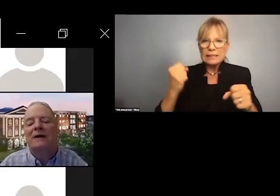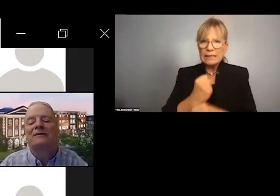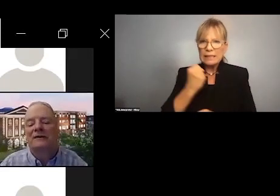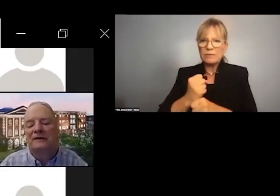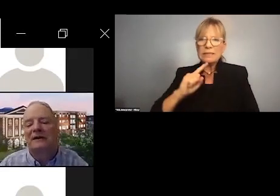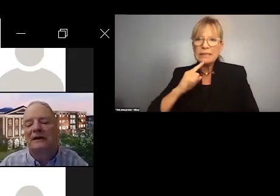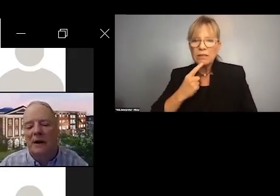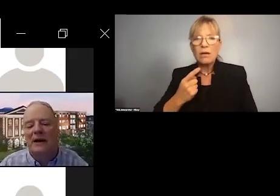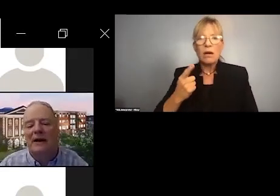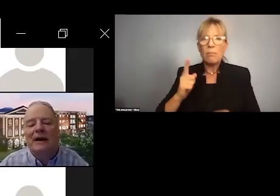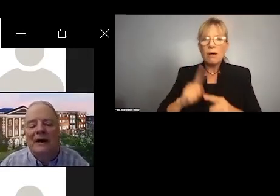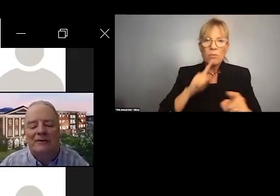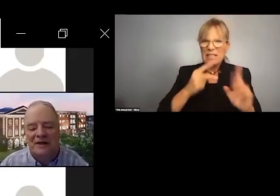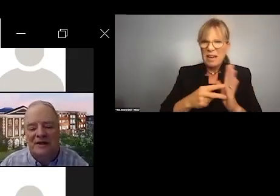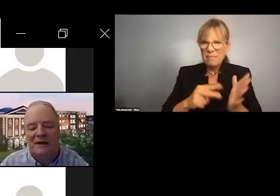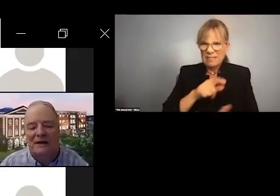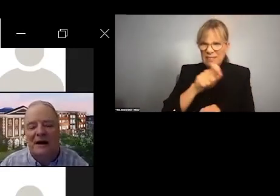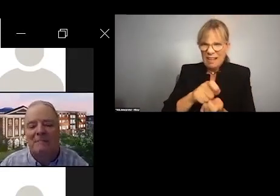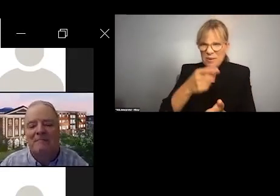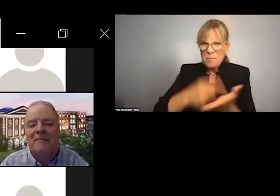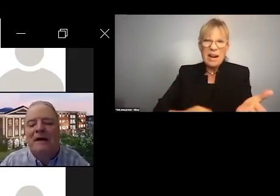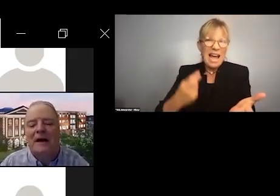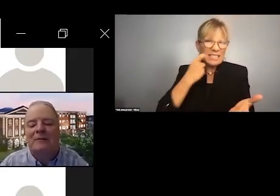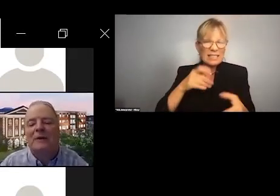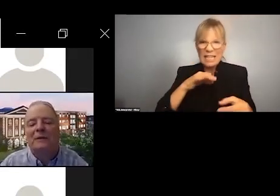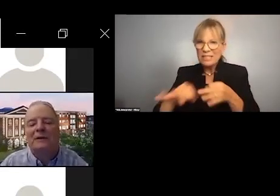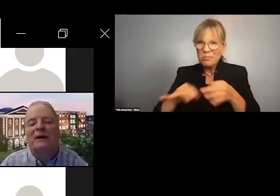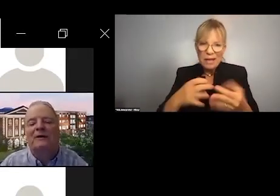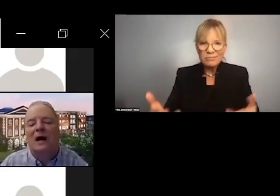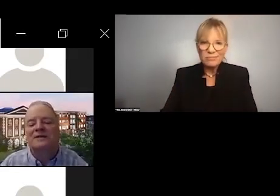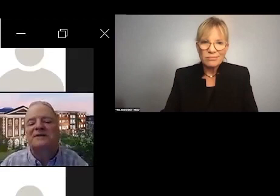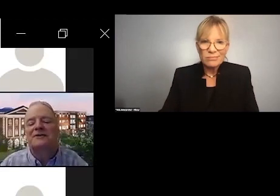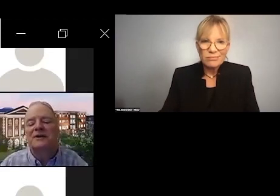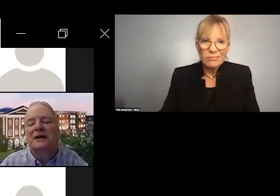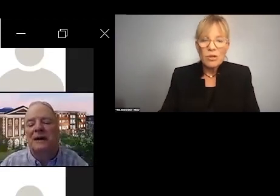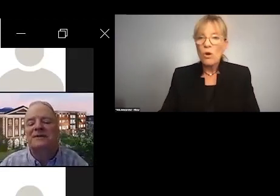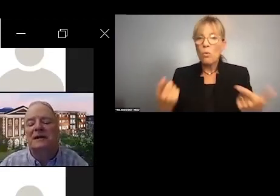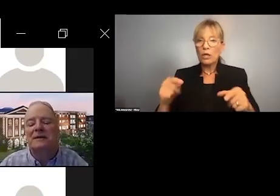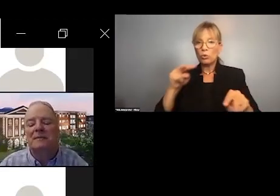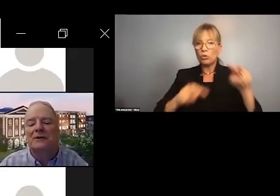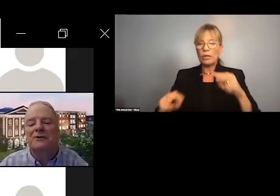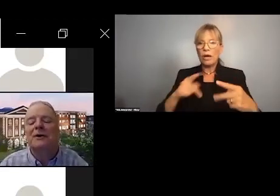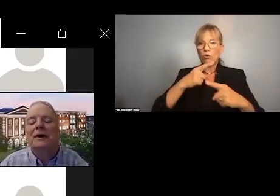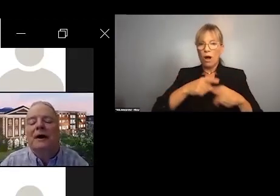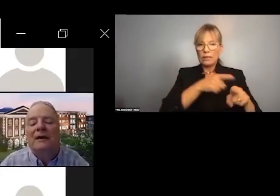significance. All that means is exactly what I had just said, that when we look at a cross-section at a baseline